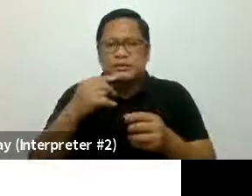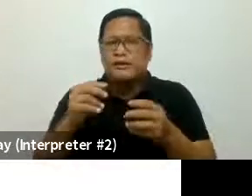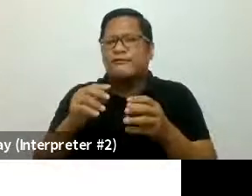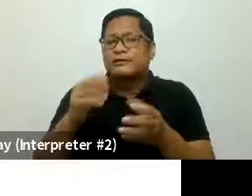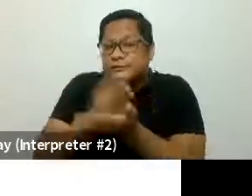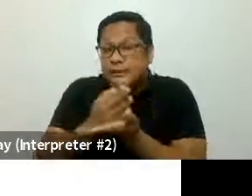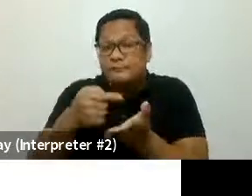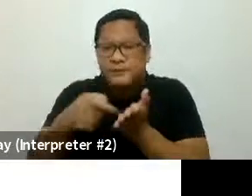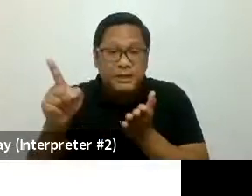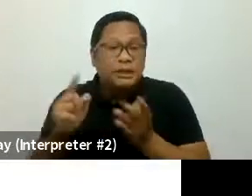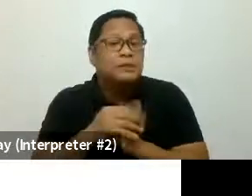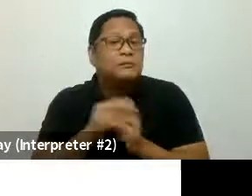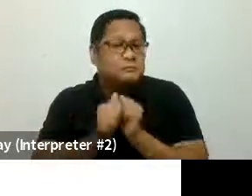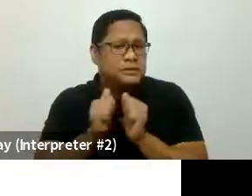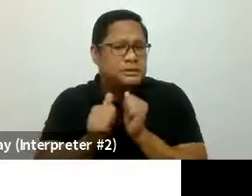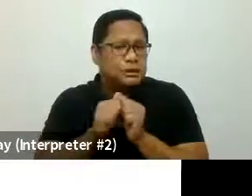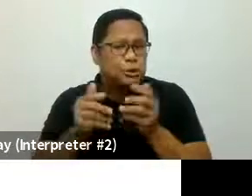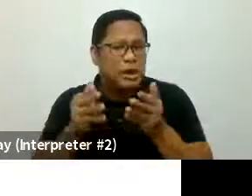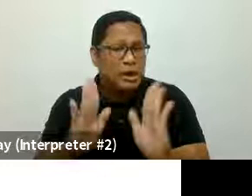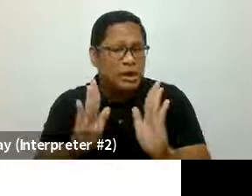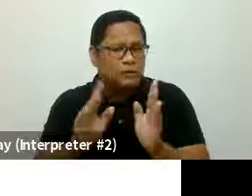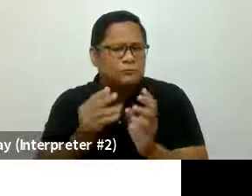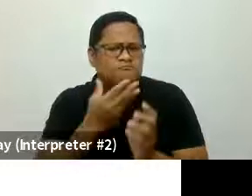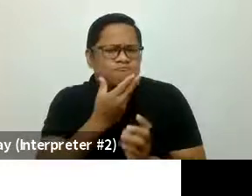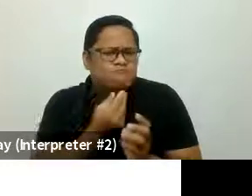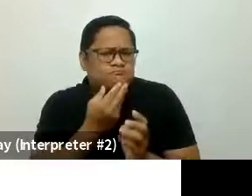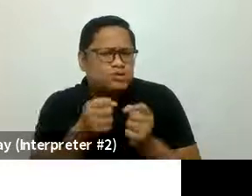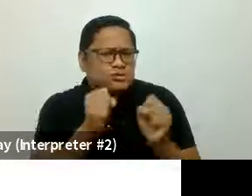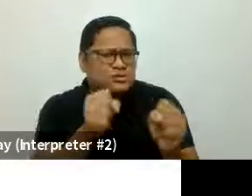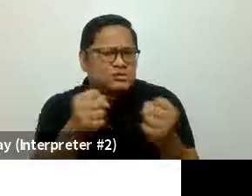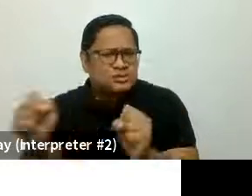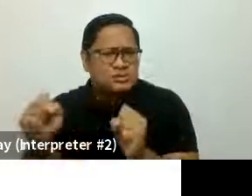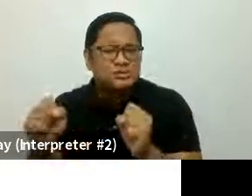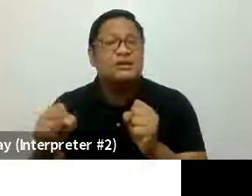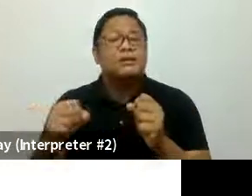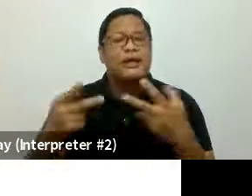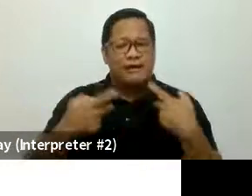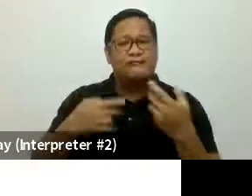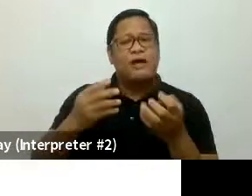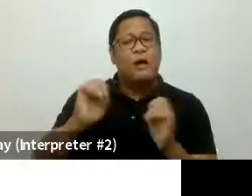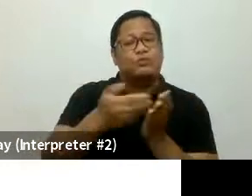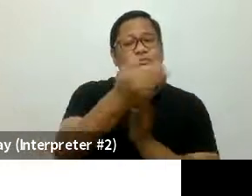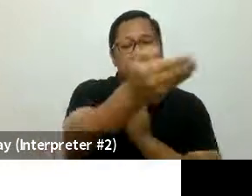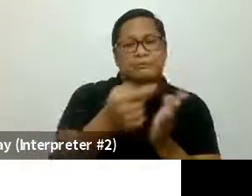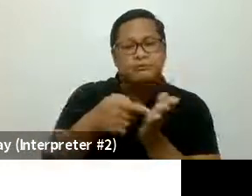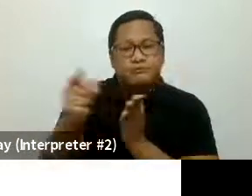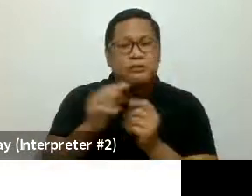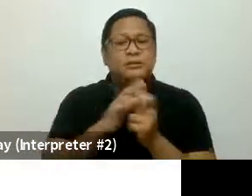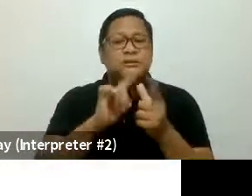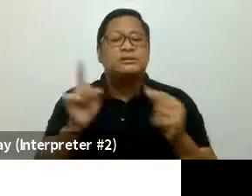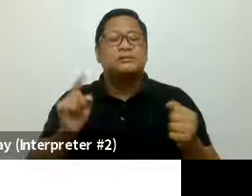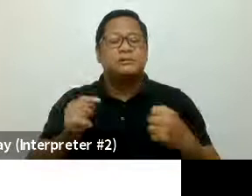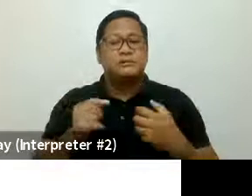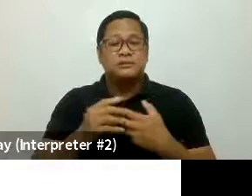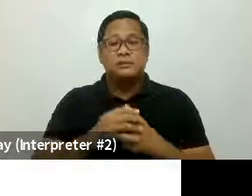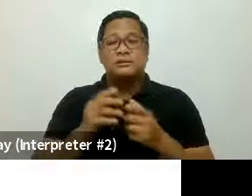important, because that will allow you to do strategic purchasing. That gives you purchasing power. And once you have that, then that will allow you to